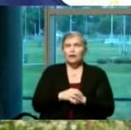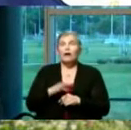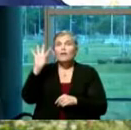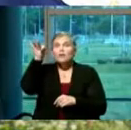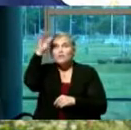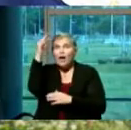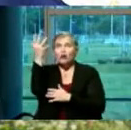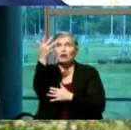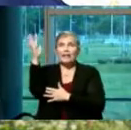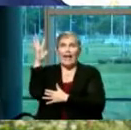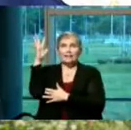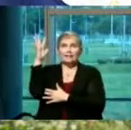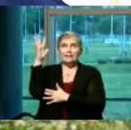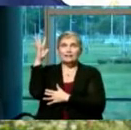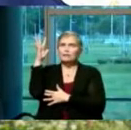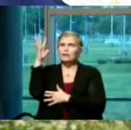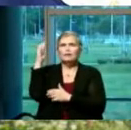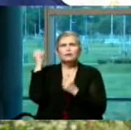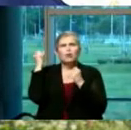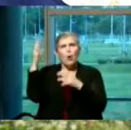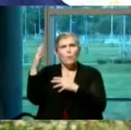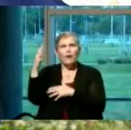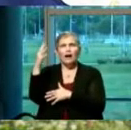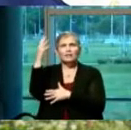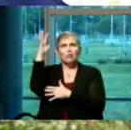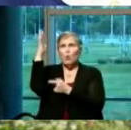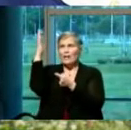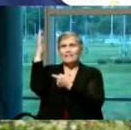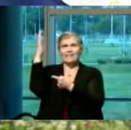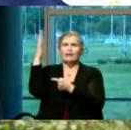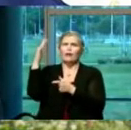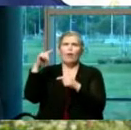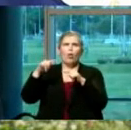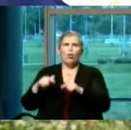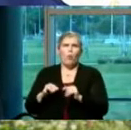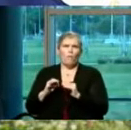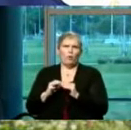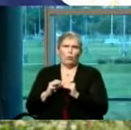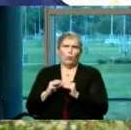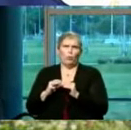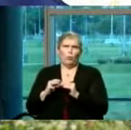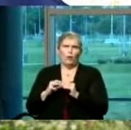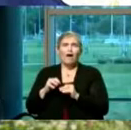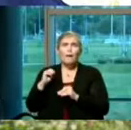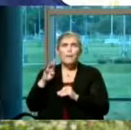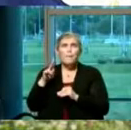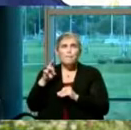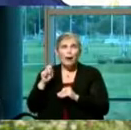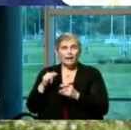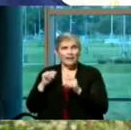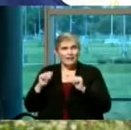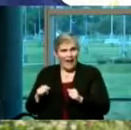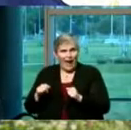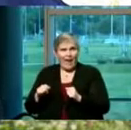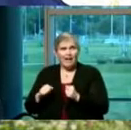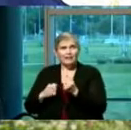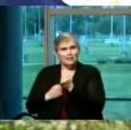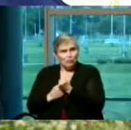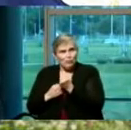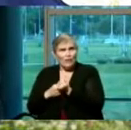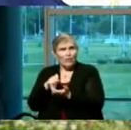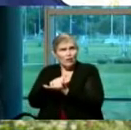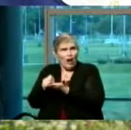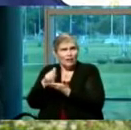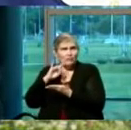lands, so much of the timber is of low value that these markets alone are not enough to underwrite the cost of these